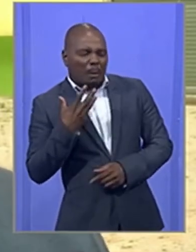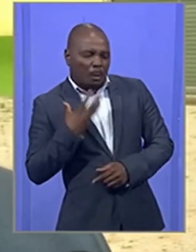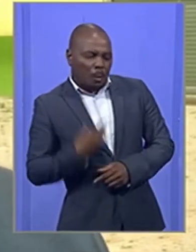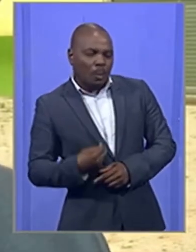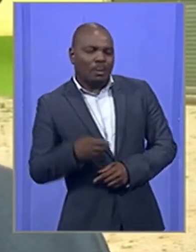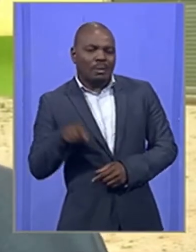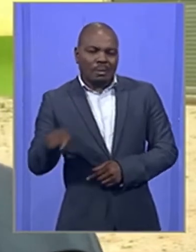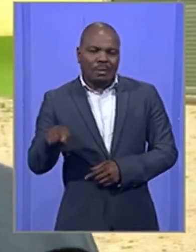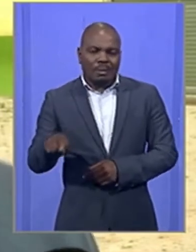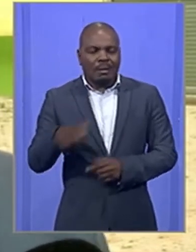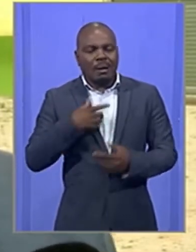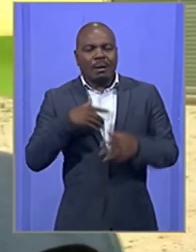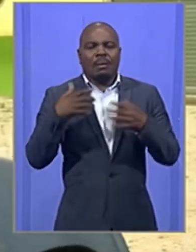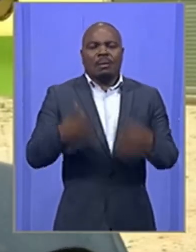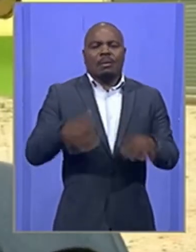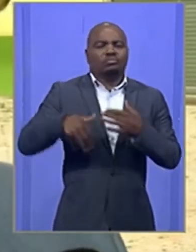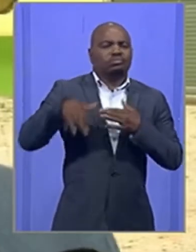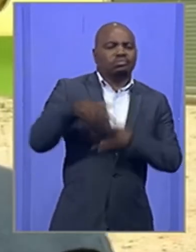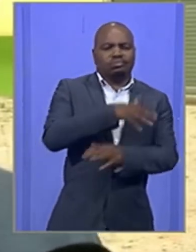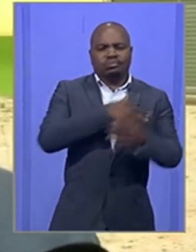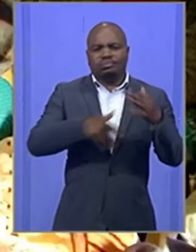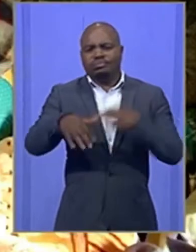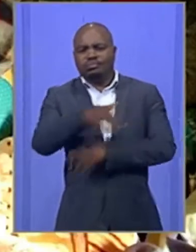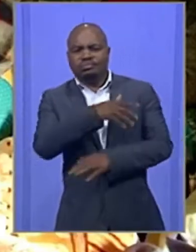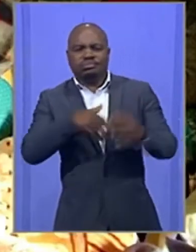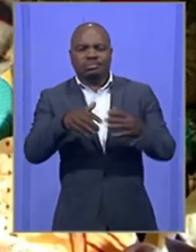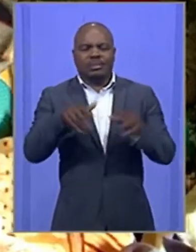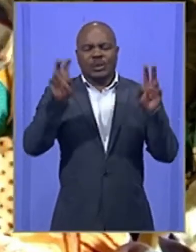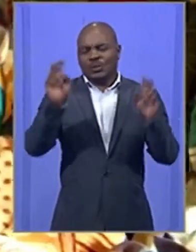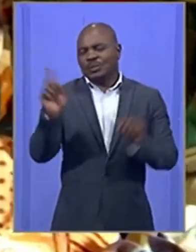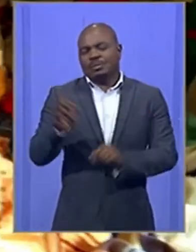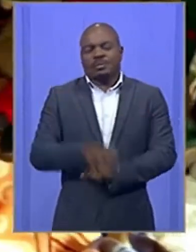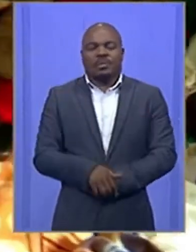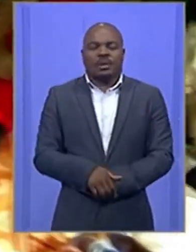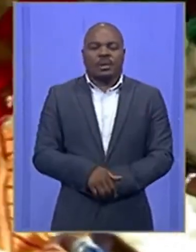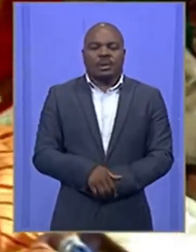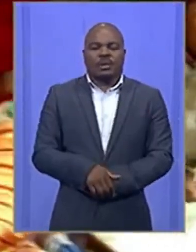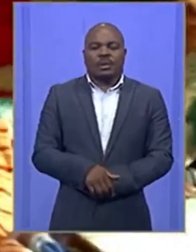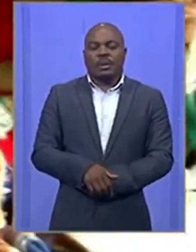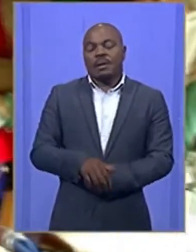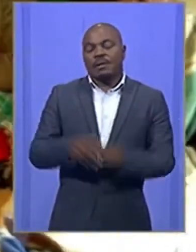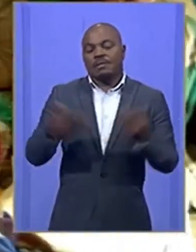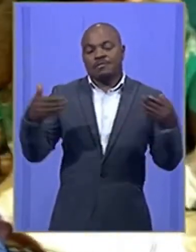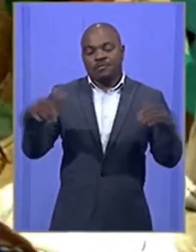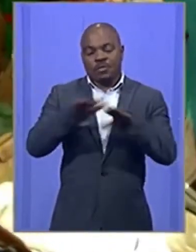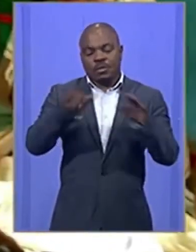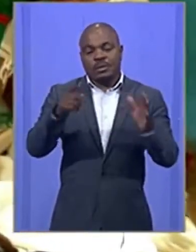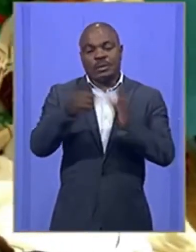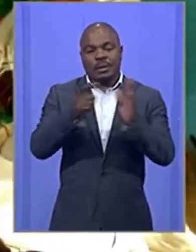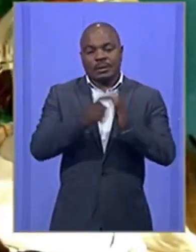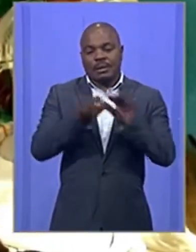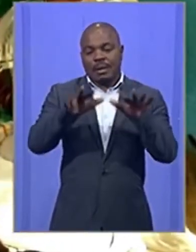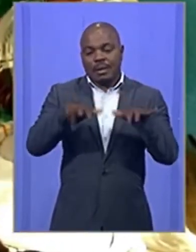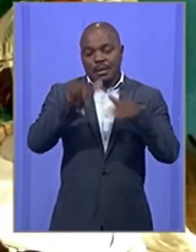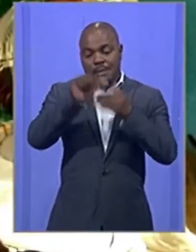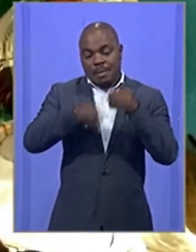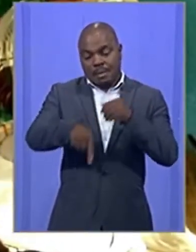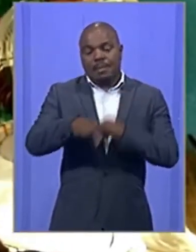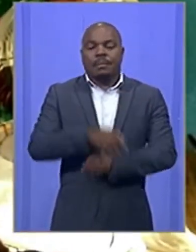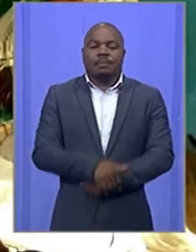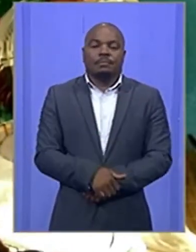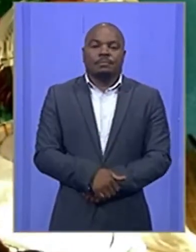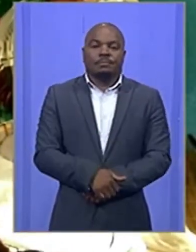that much hyper in social issues. Tirelo ya poloko e tla swara ka la 16 kgweding ye.